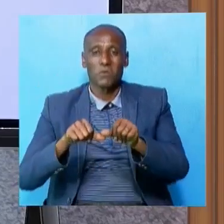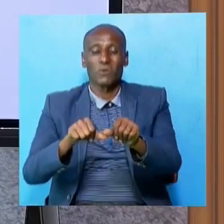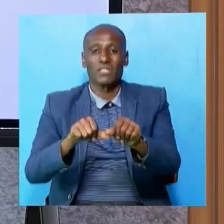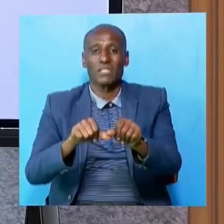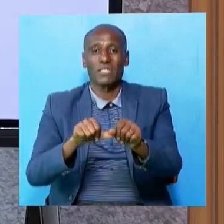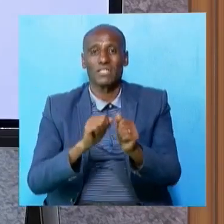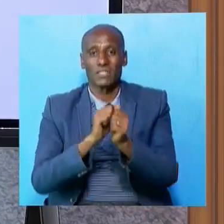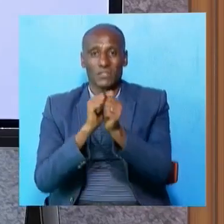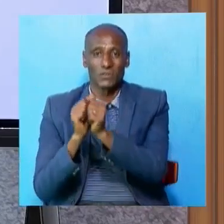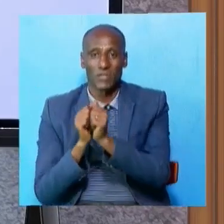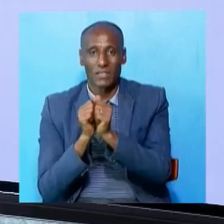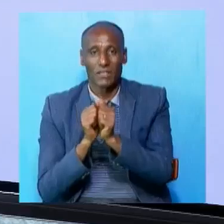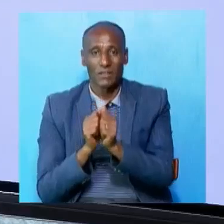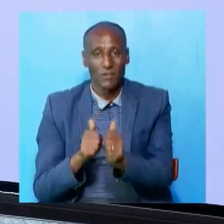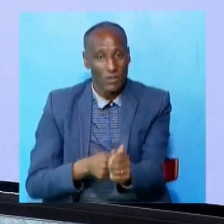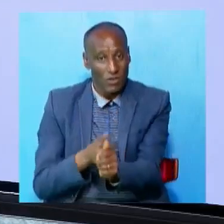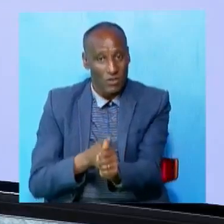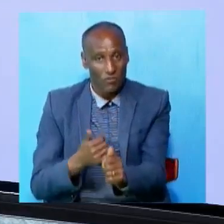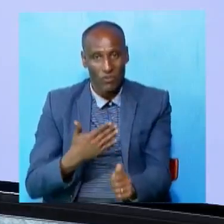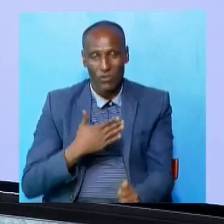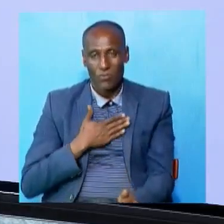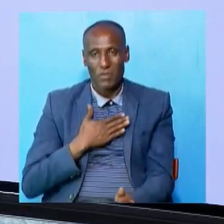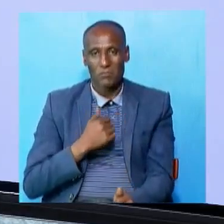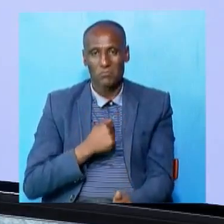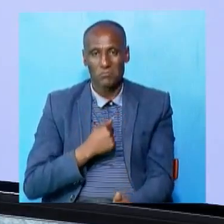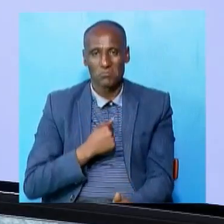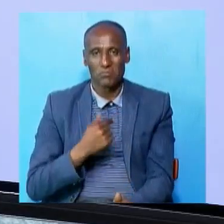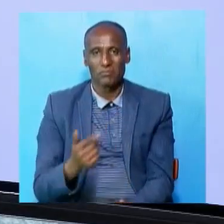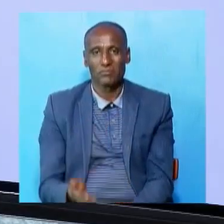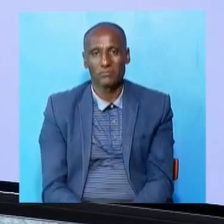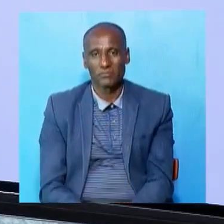right? Follow me. Okay.